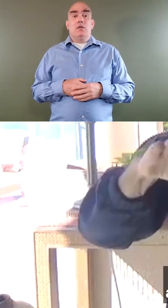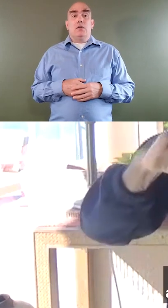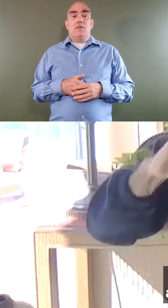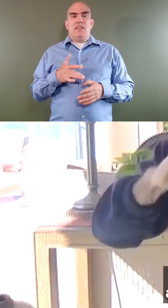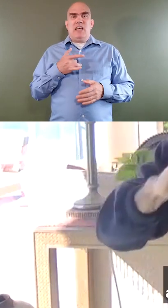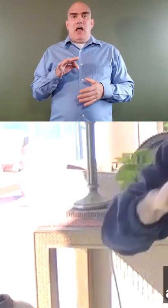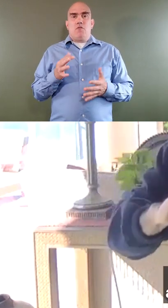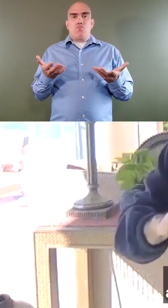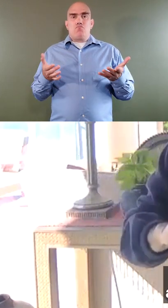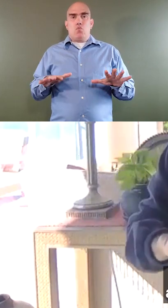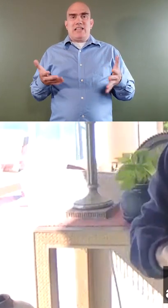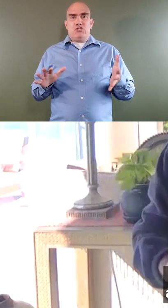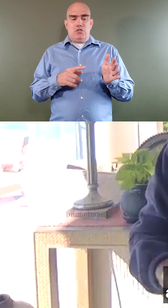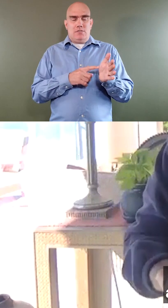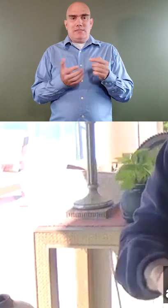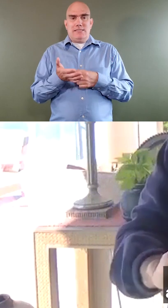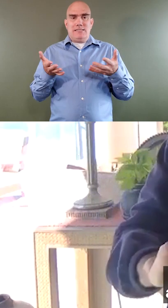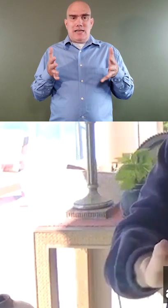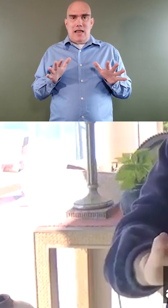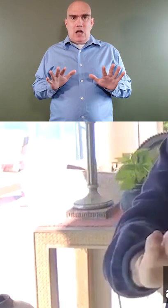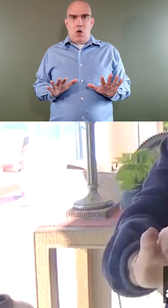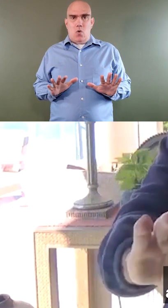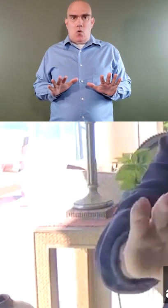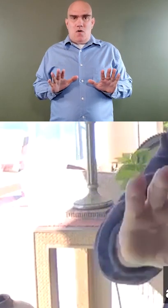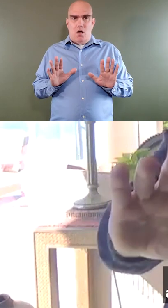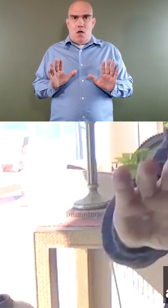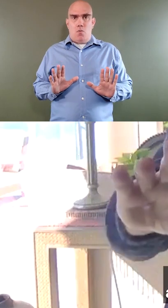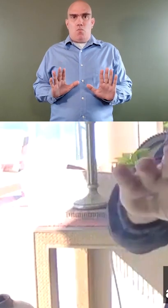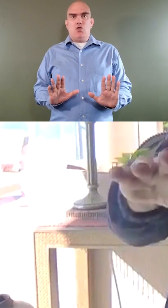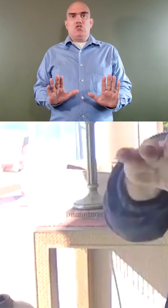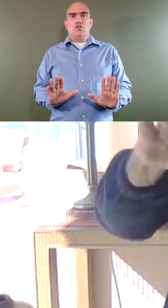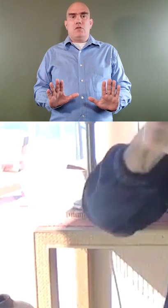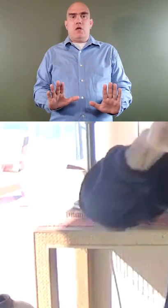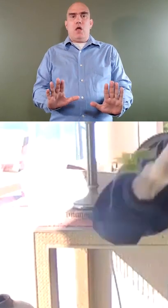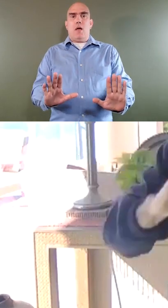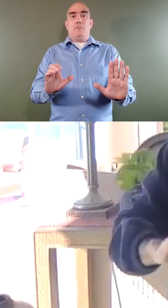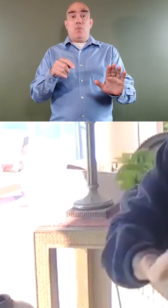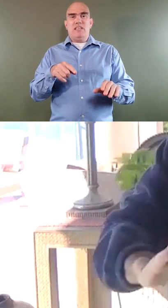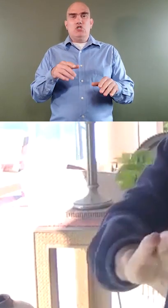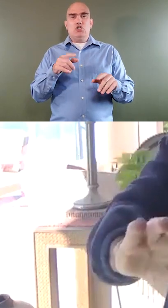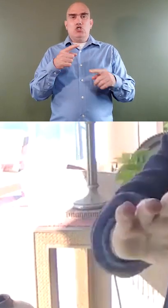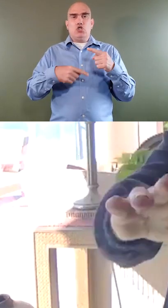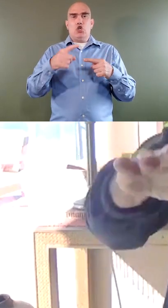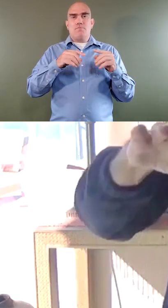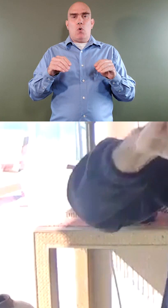feeling of rotation down and pushing up, forward and up. So this is a circular